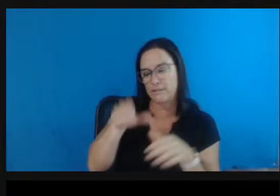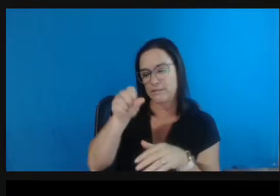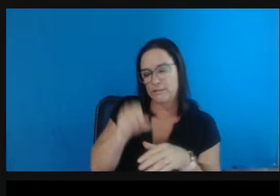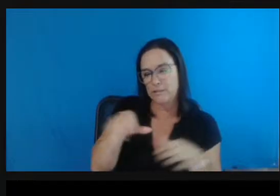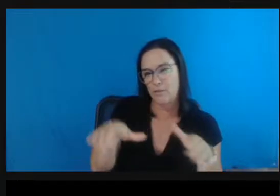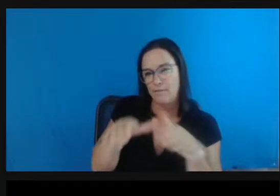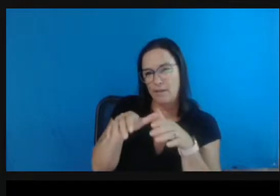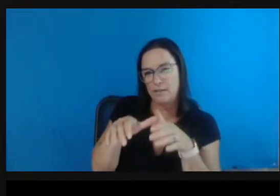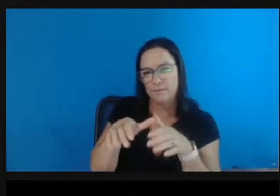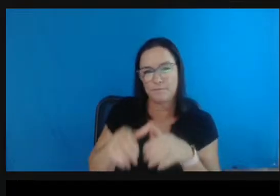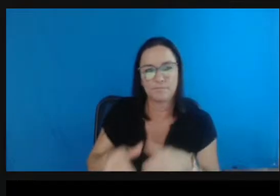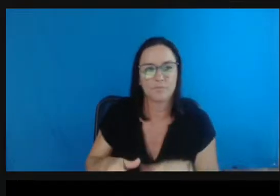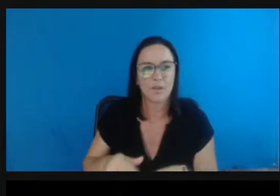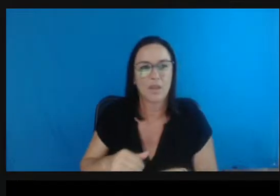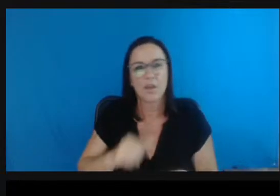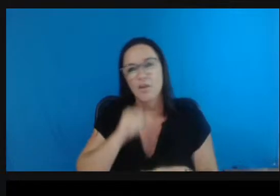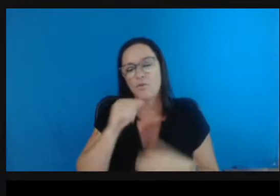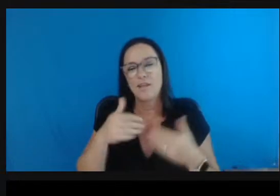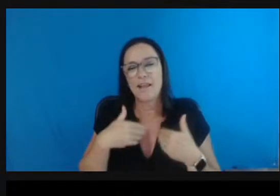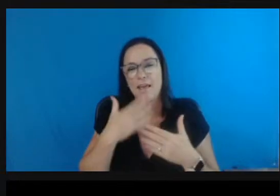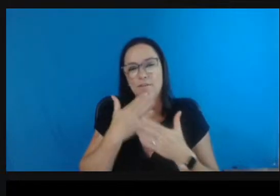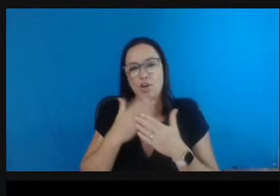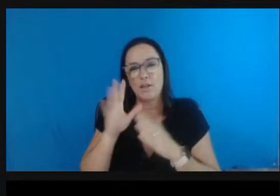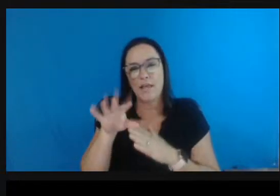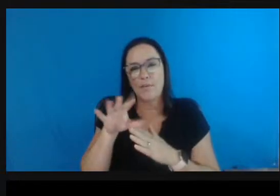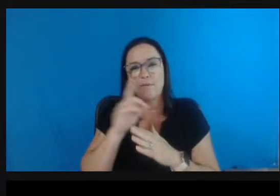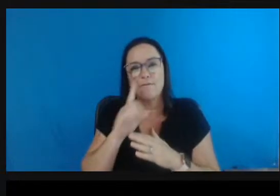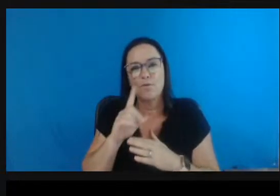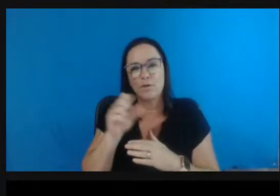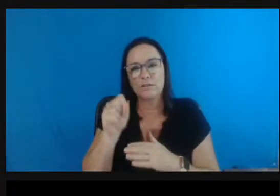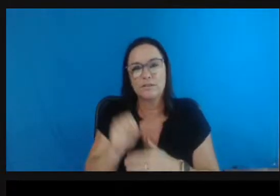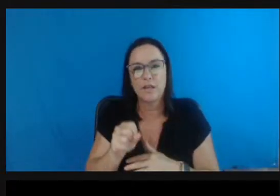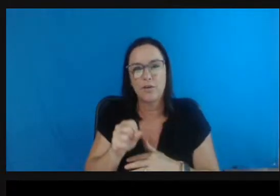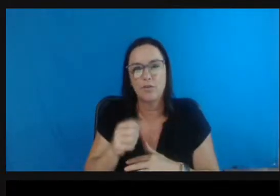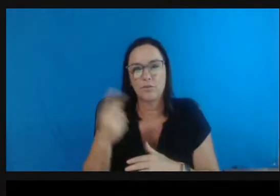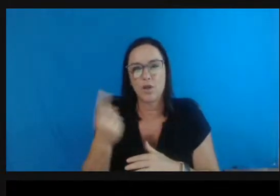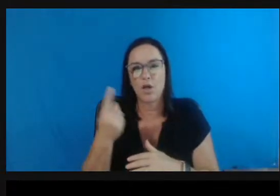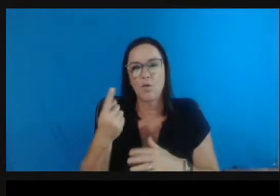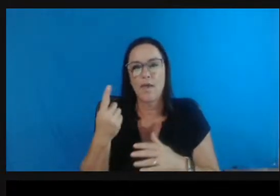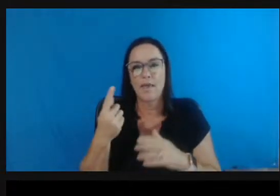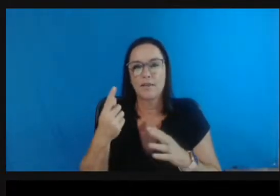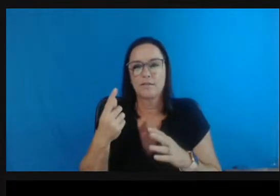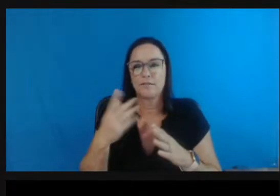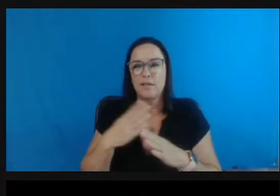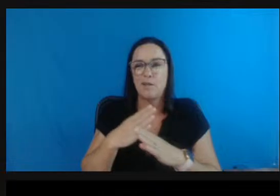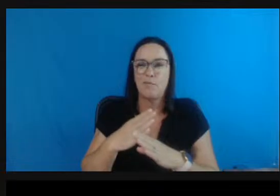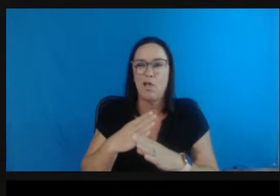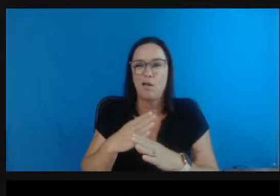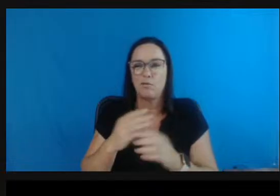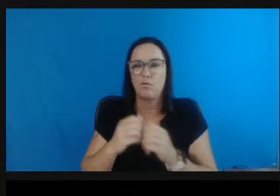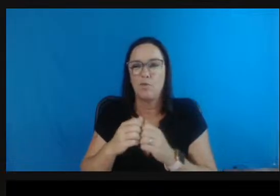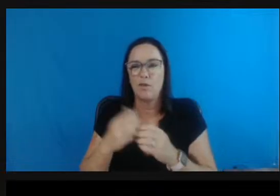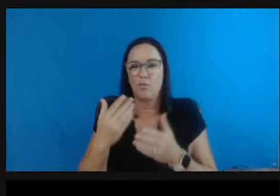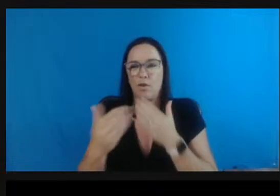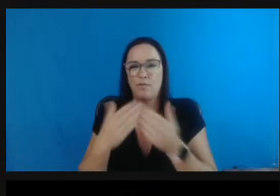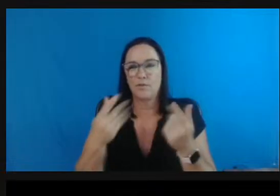We didn't have a good camera to look at the south. Like it was always obstructed almost by whatever the north was doing.